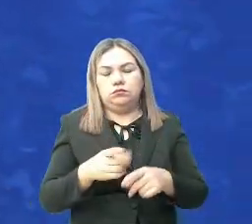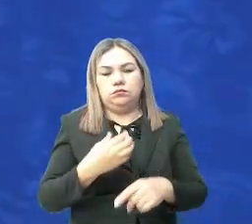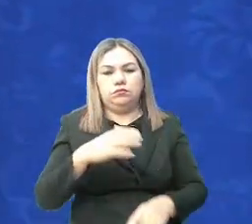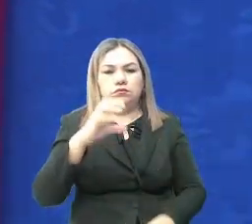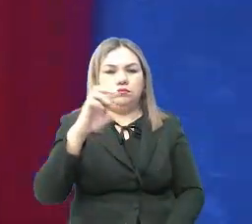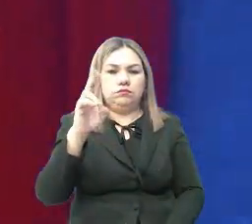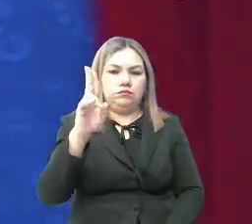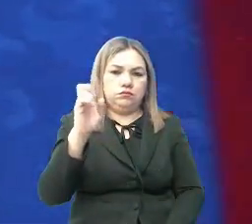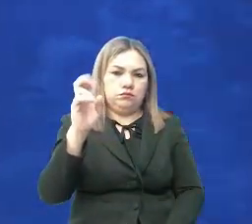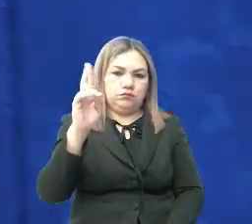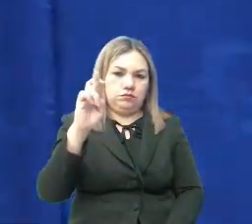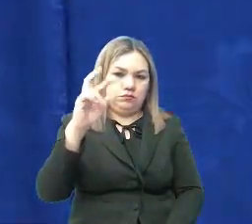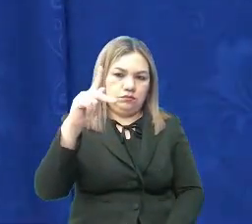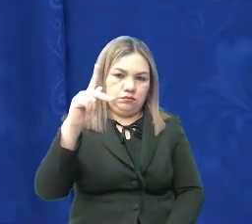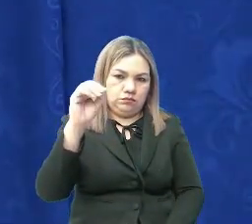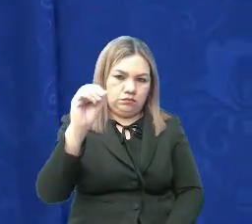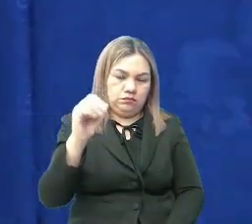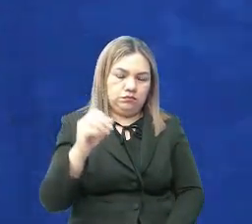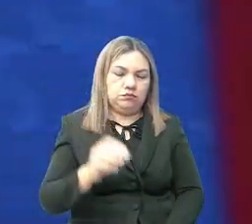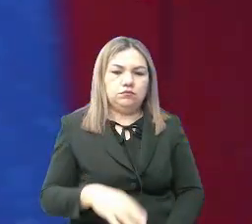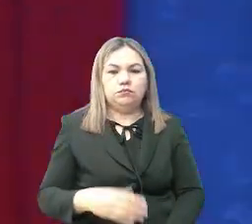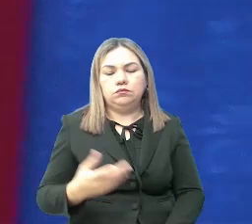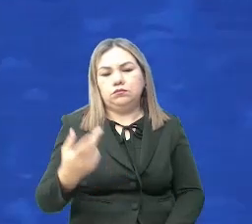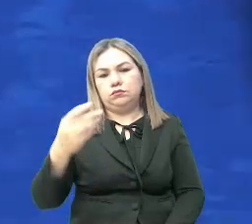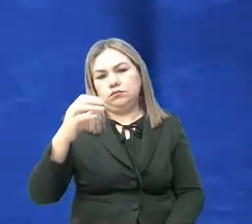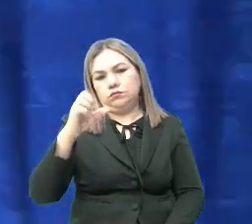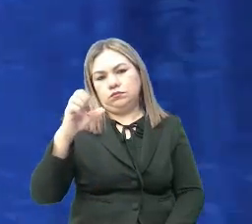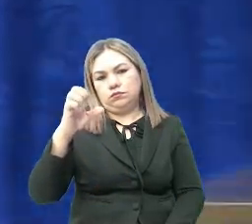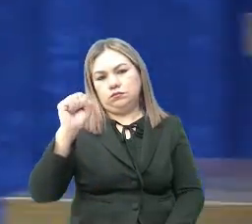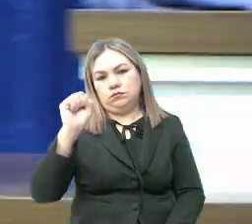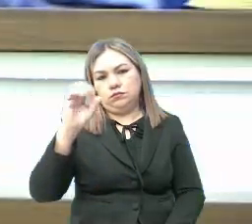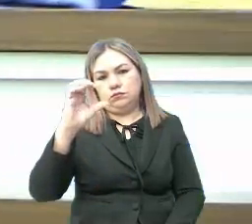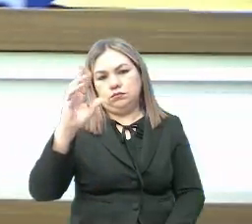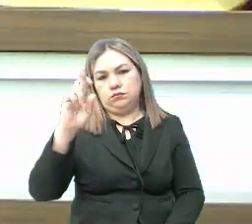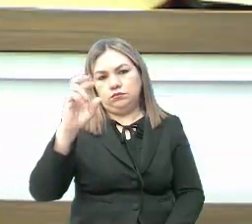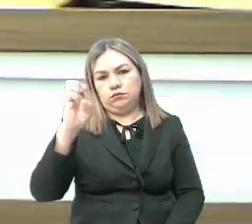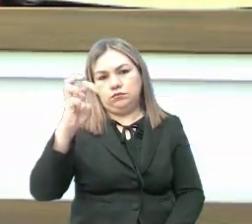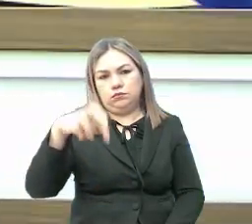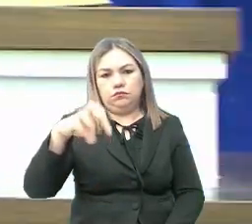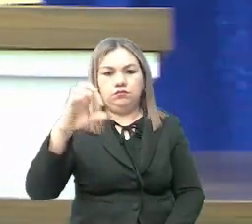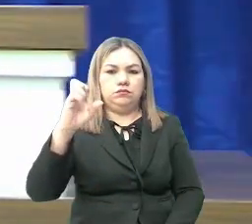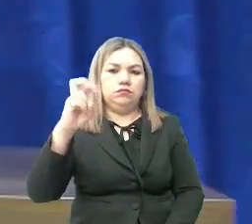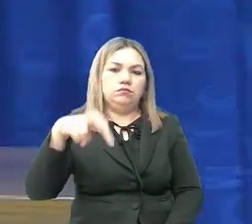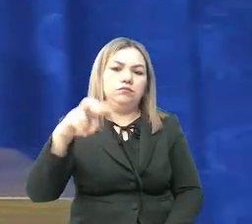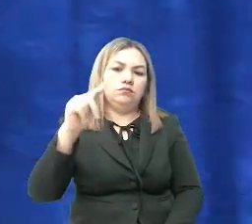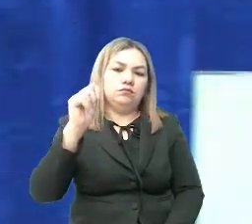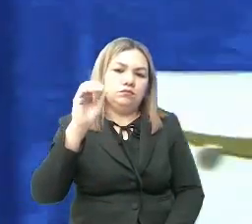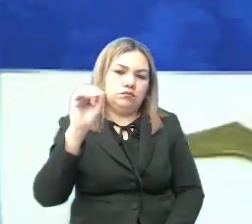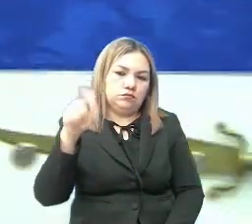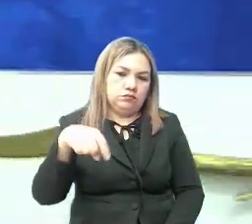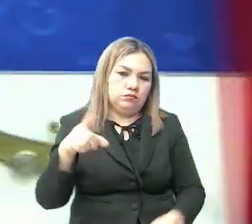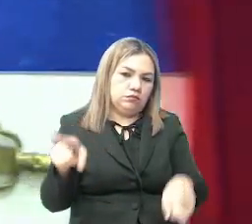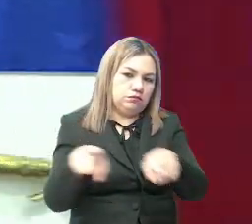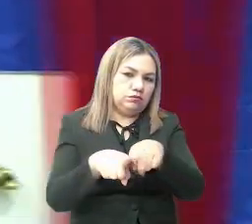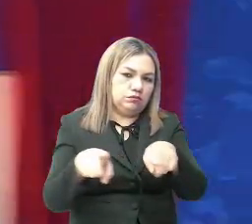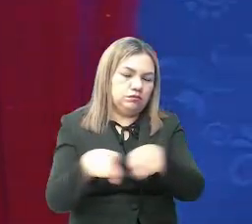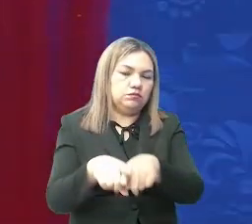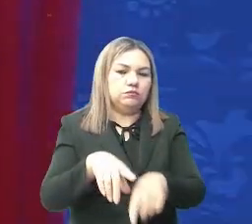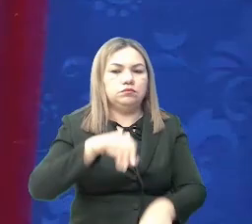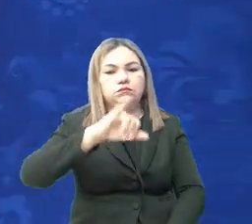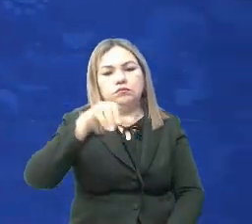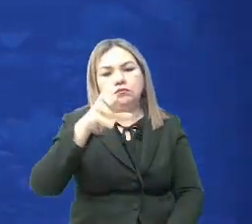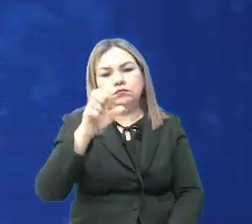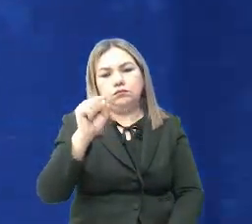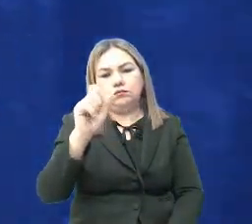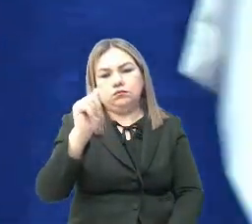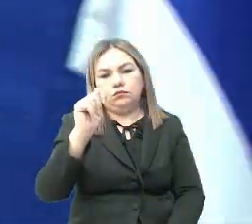as a muck. Amen. So if there's a Jezebel brother or sister, look